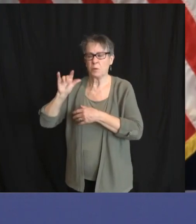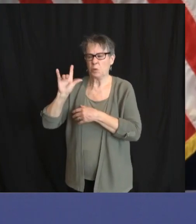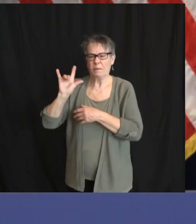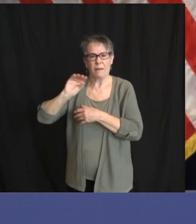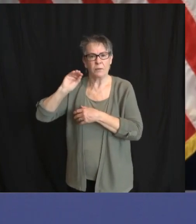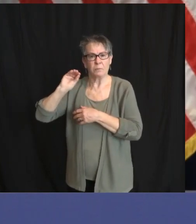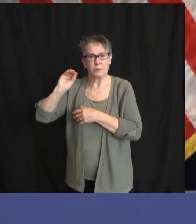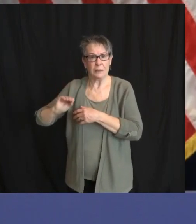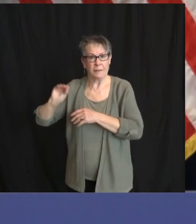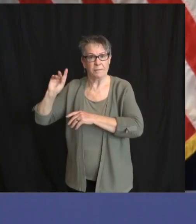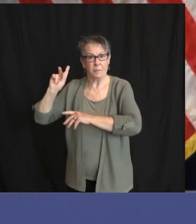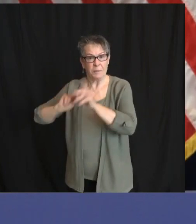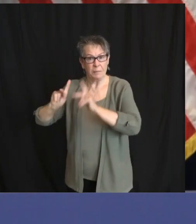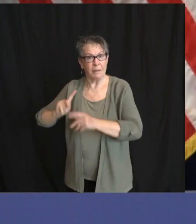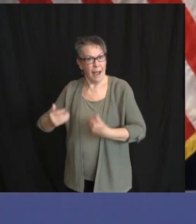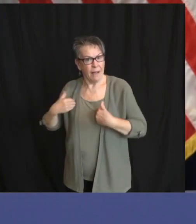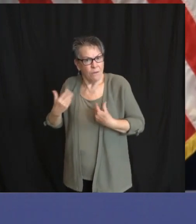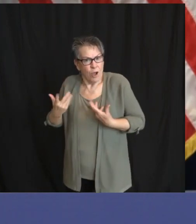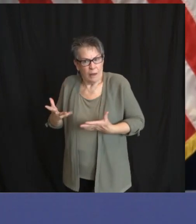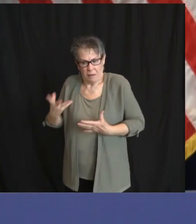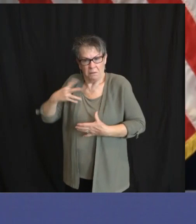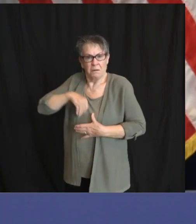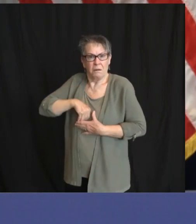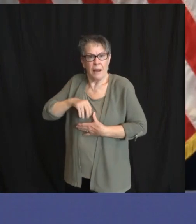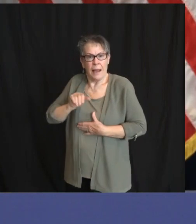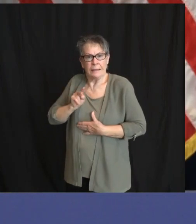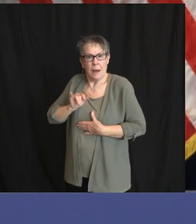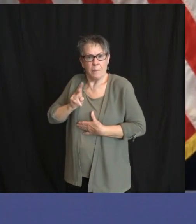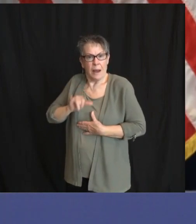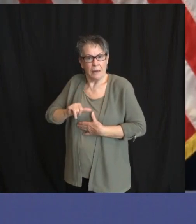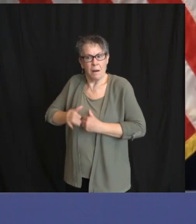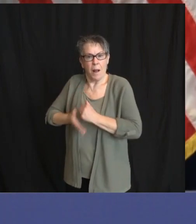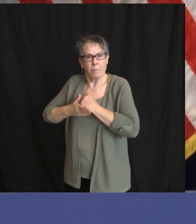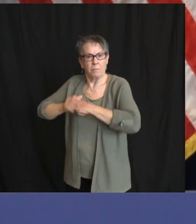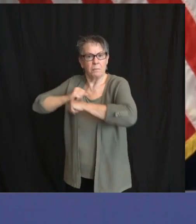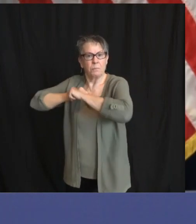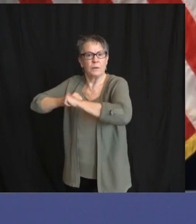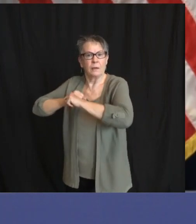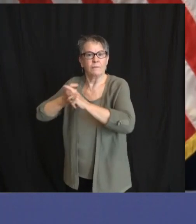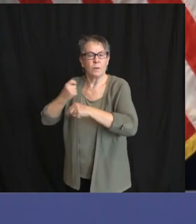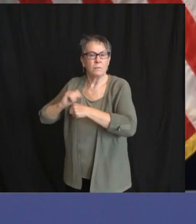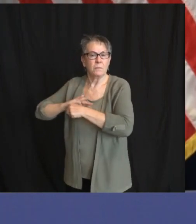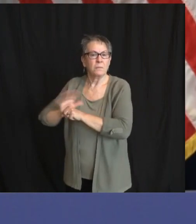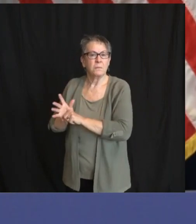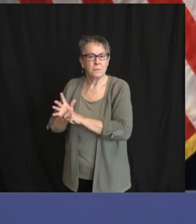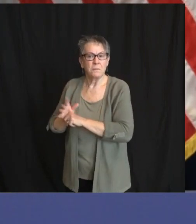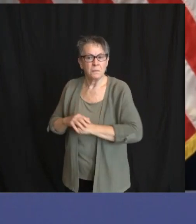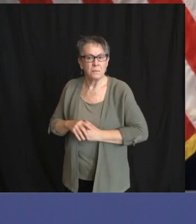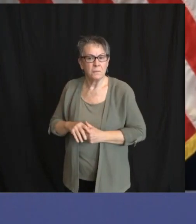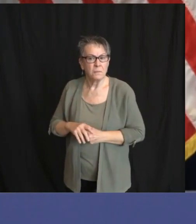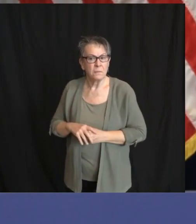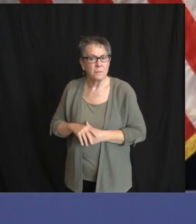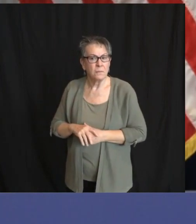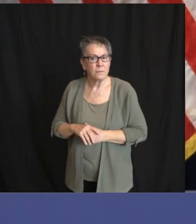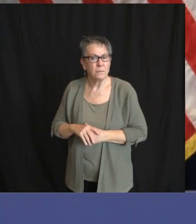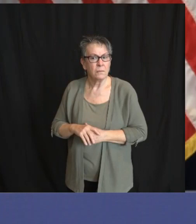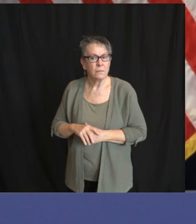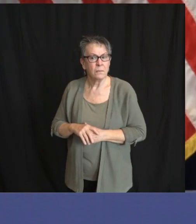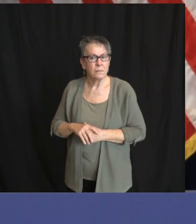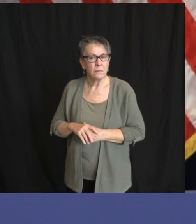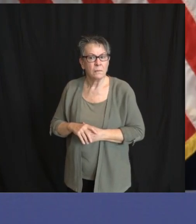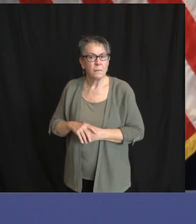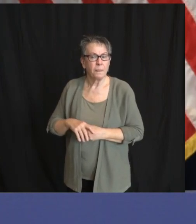with Quest. I got an email yesterday from LabCorp. What can antibody testing do or not